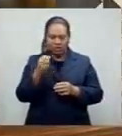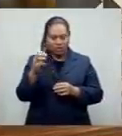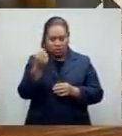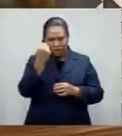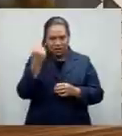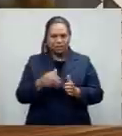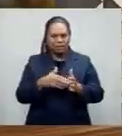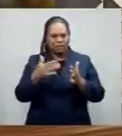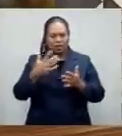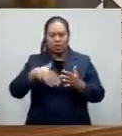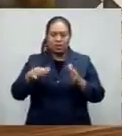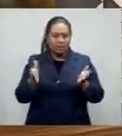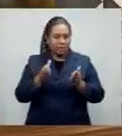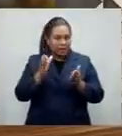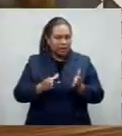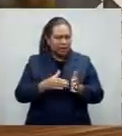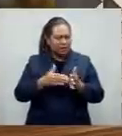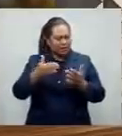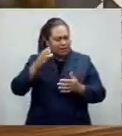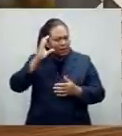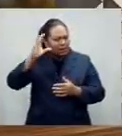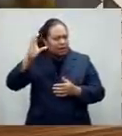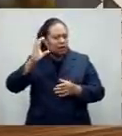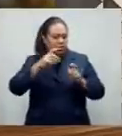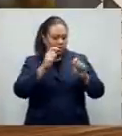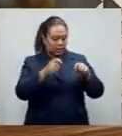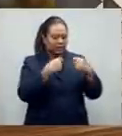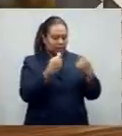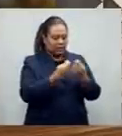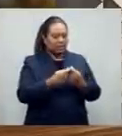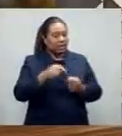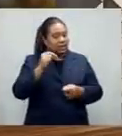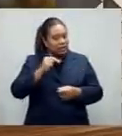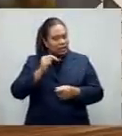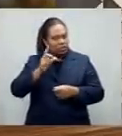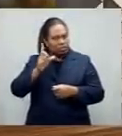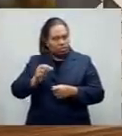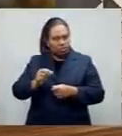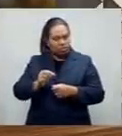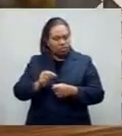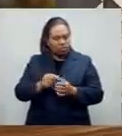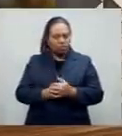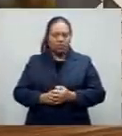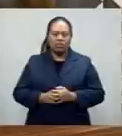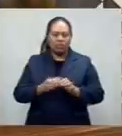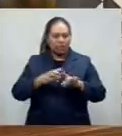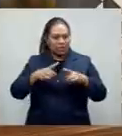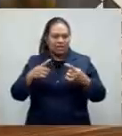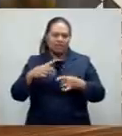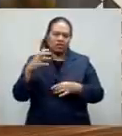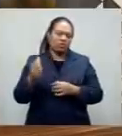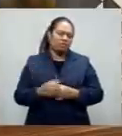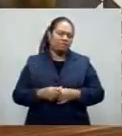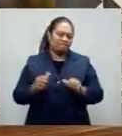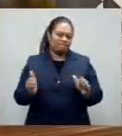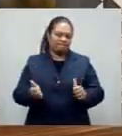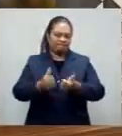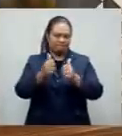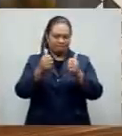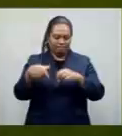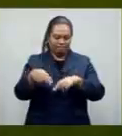been reminded that this is the country's team and they will need to do their part to bring glory to Fiji. Caroline Itavi